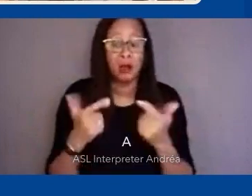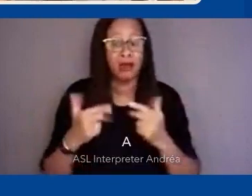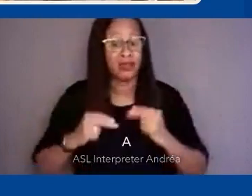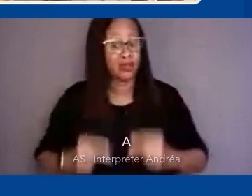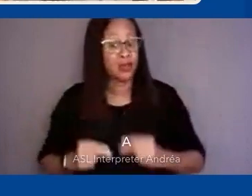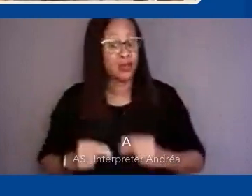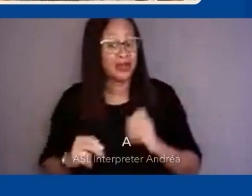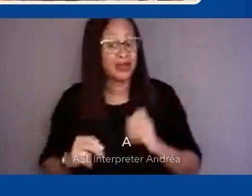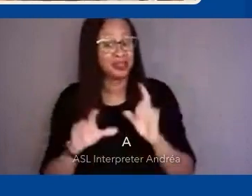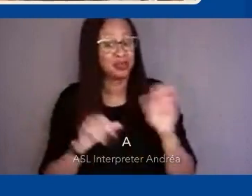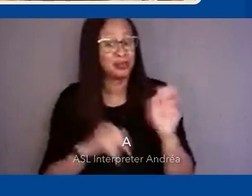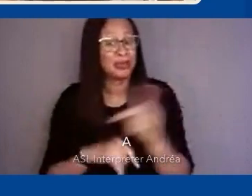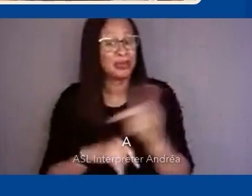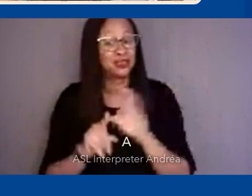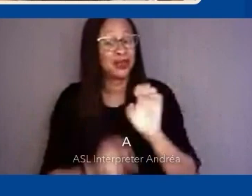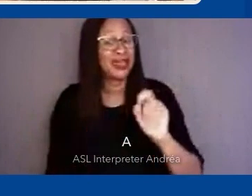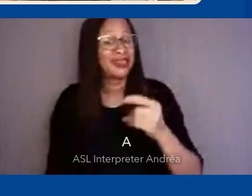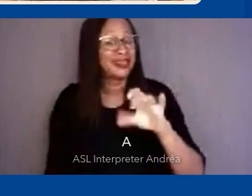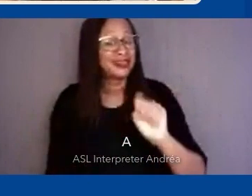intention.